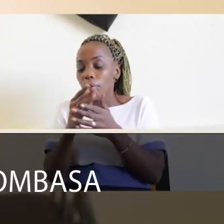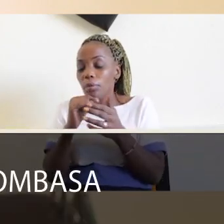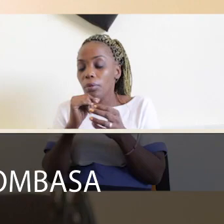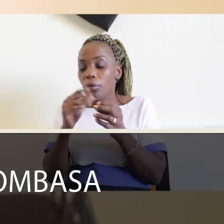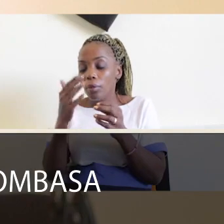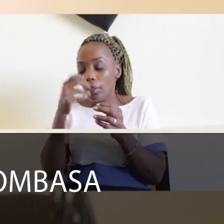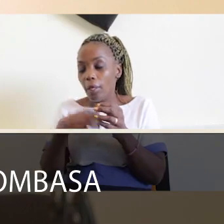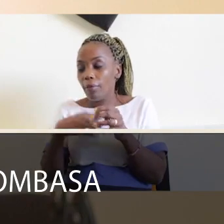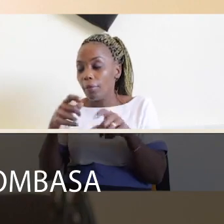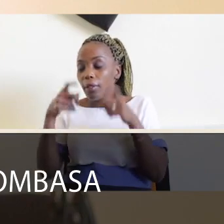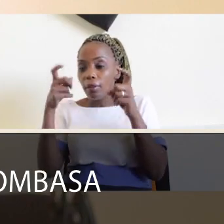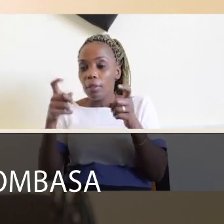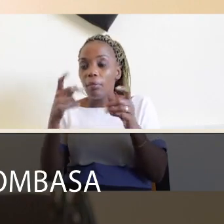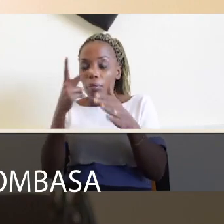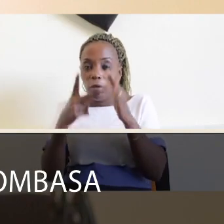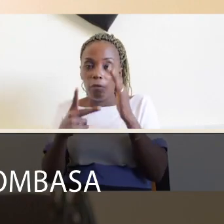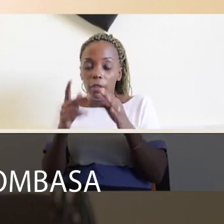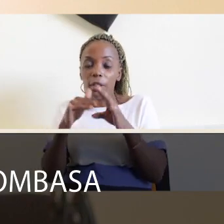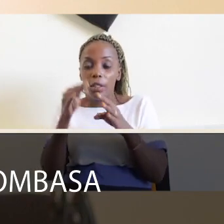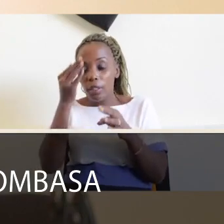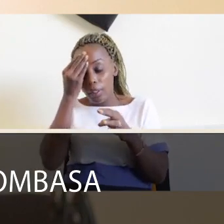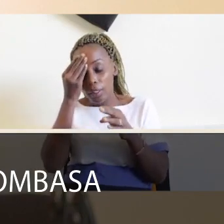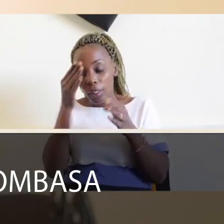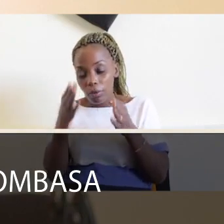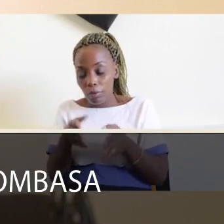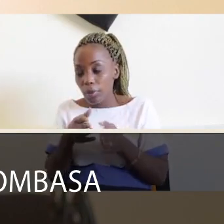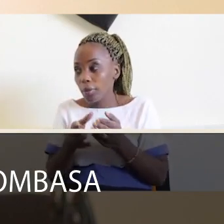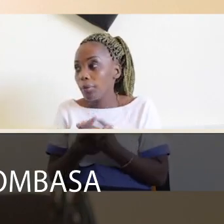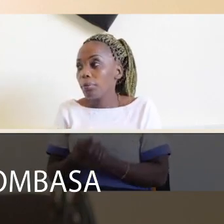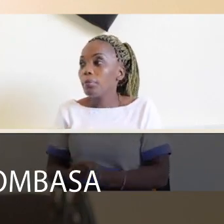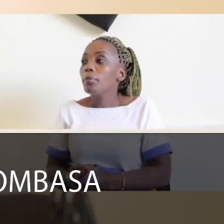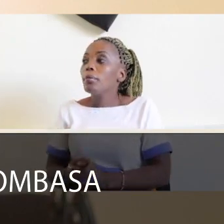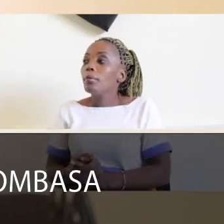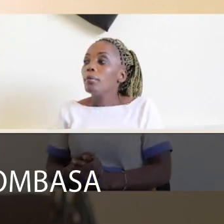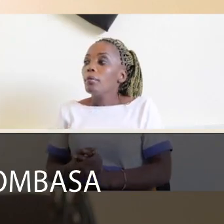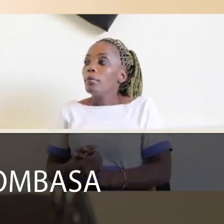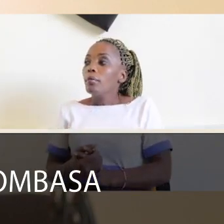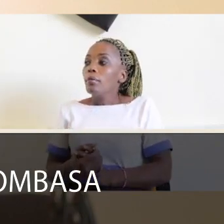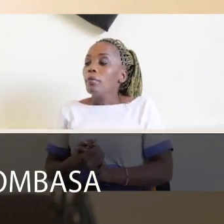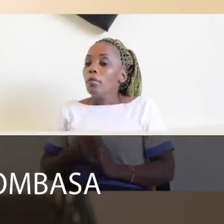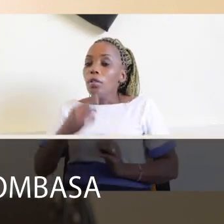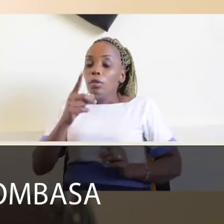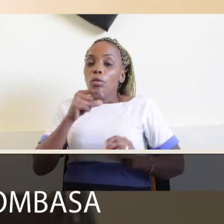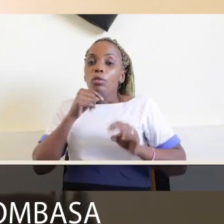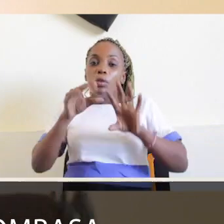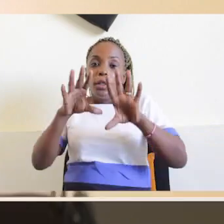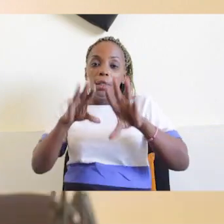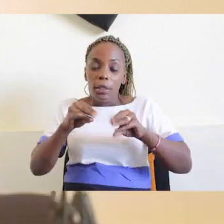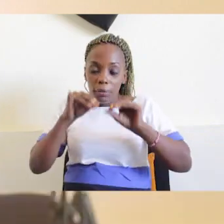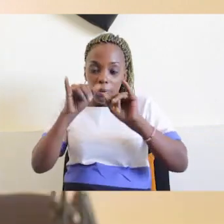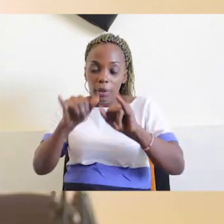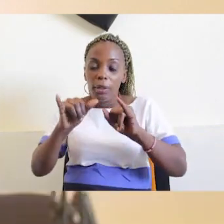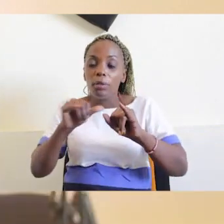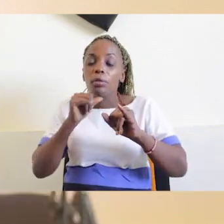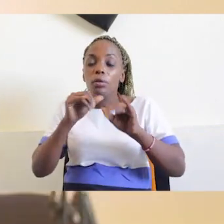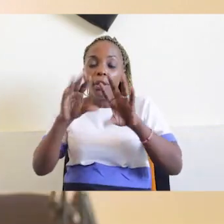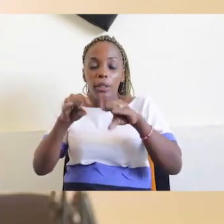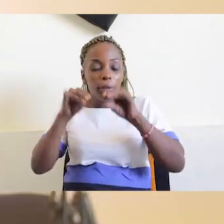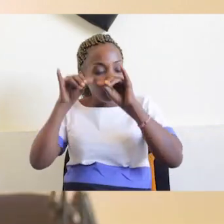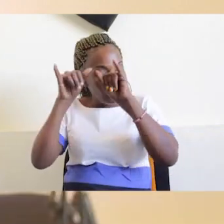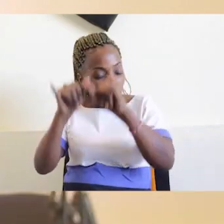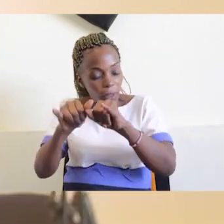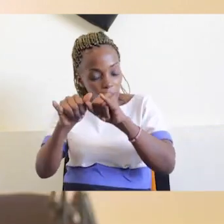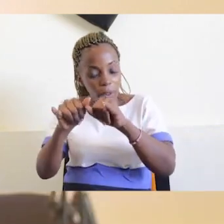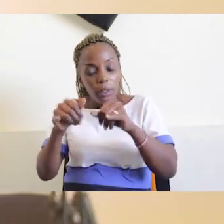such a great prophet in Israel today. And so let us not settle, let us not stay there, and